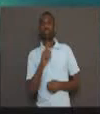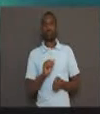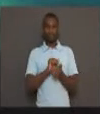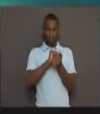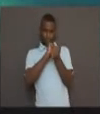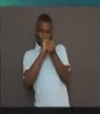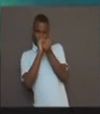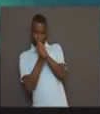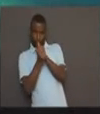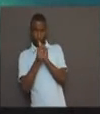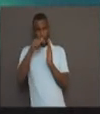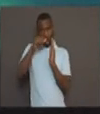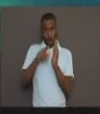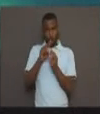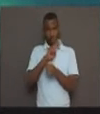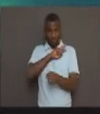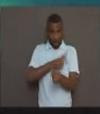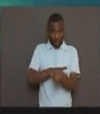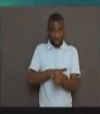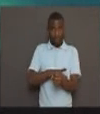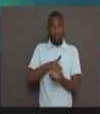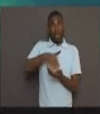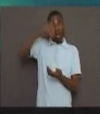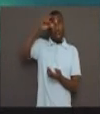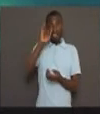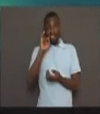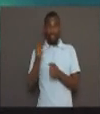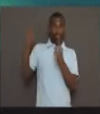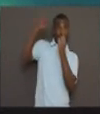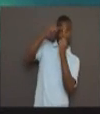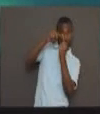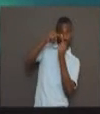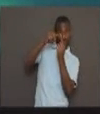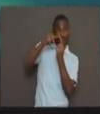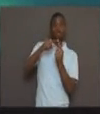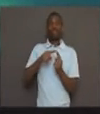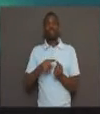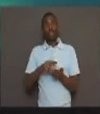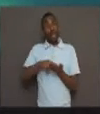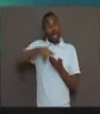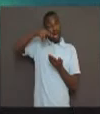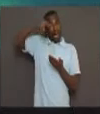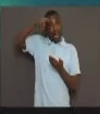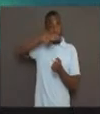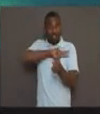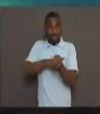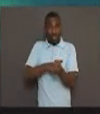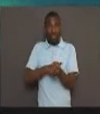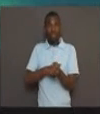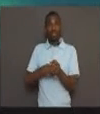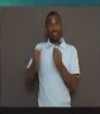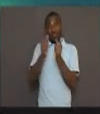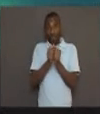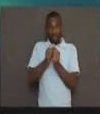convert a low voltage with high current to a high voltage with